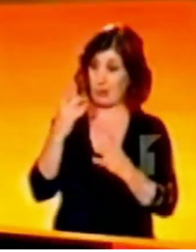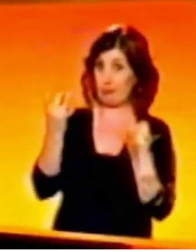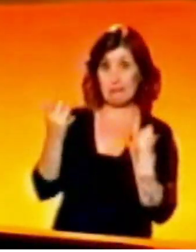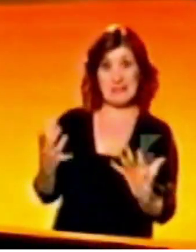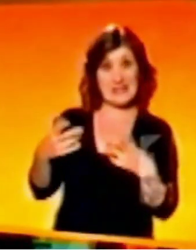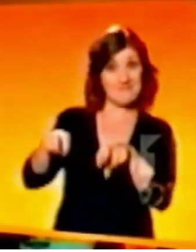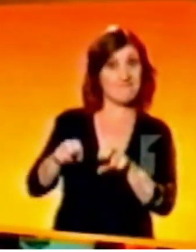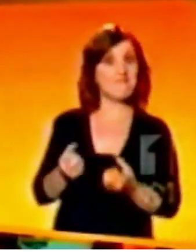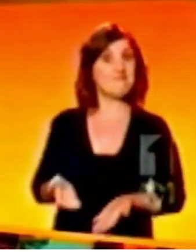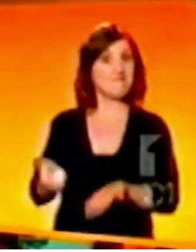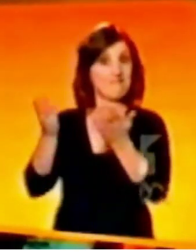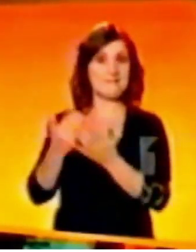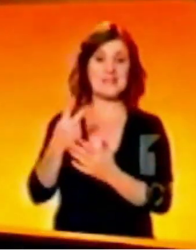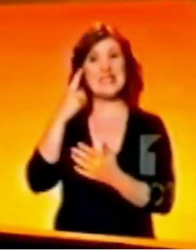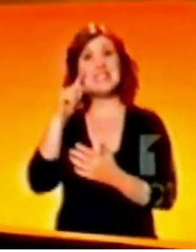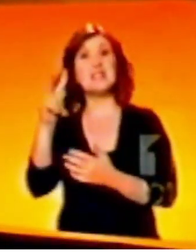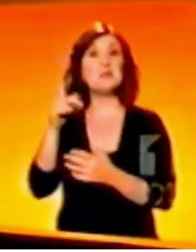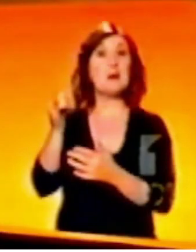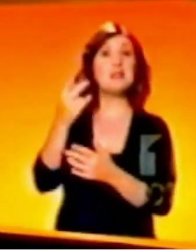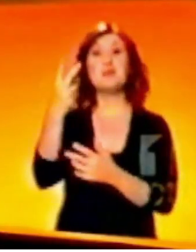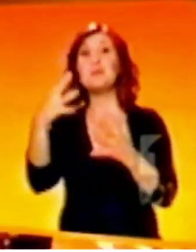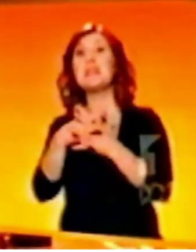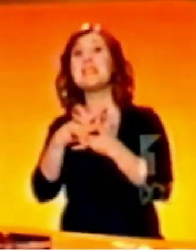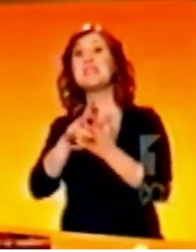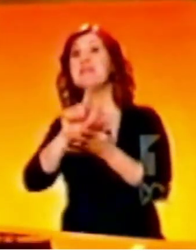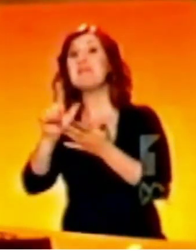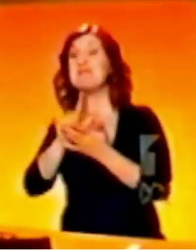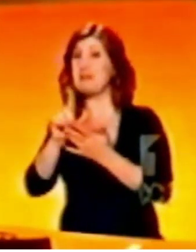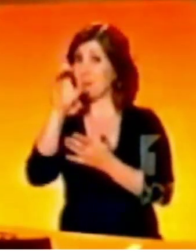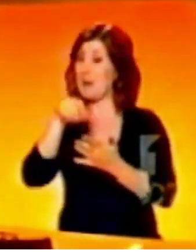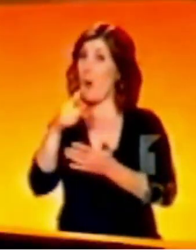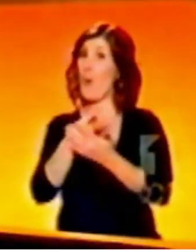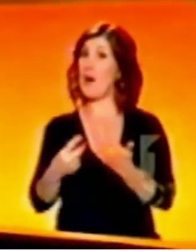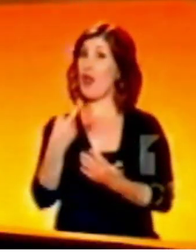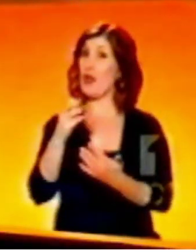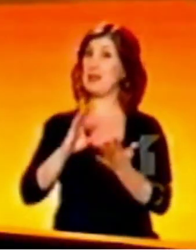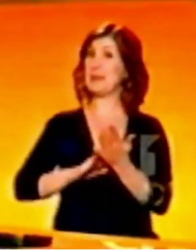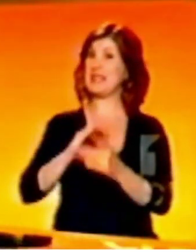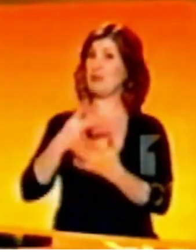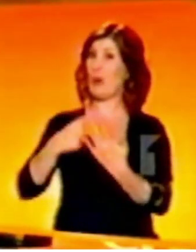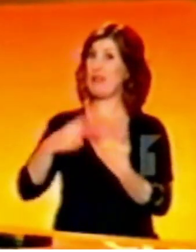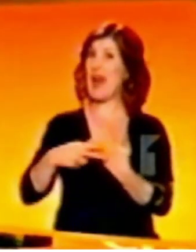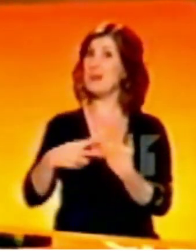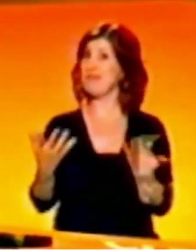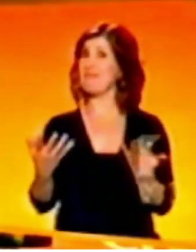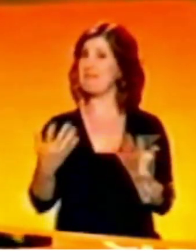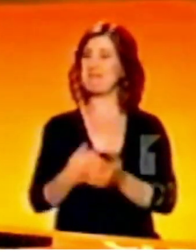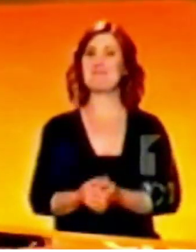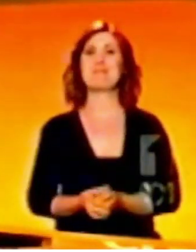when you're ready, gentlemen, we'll see you in a couple of weeks. It's only a half-hour show, so, you know.